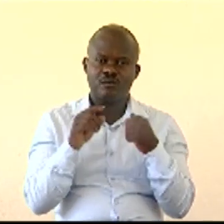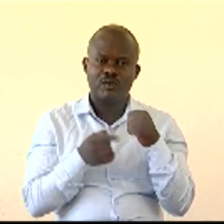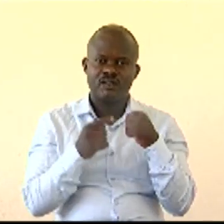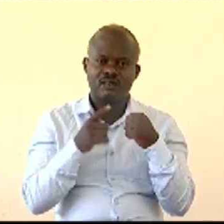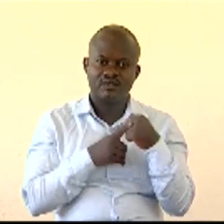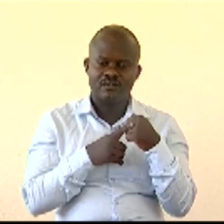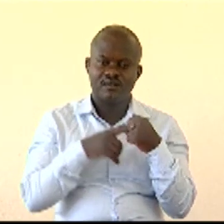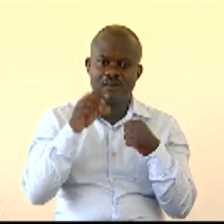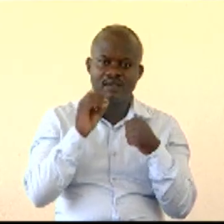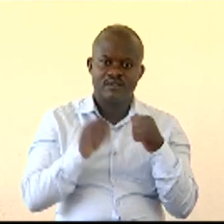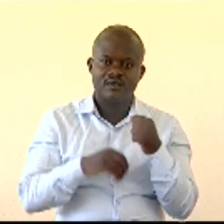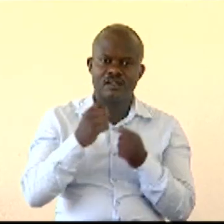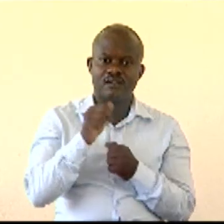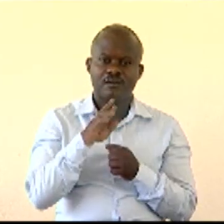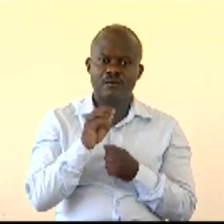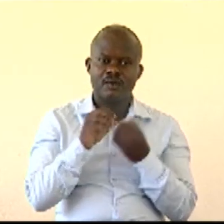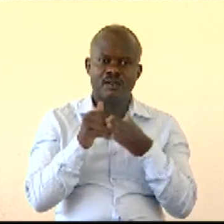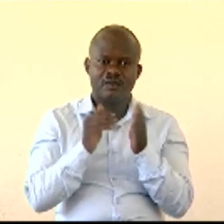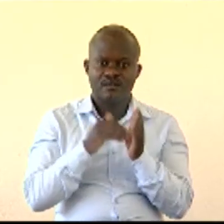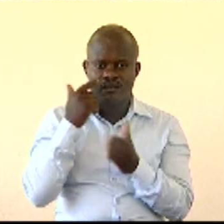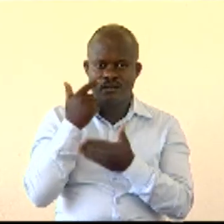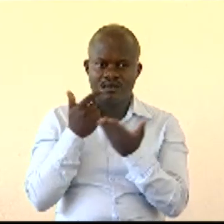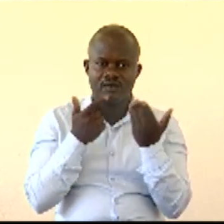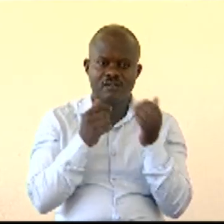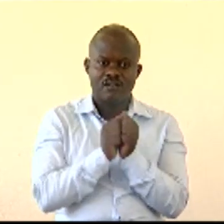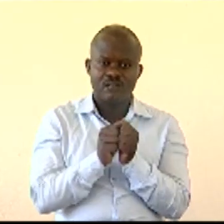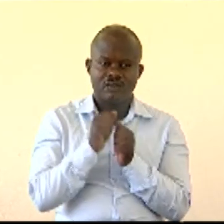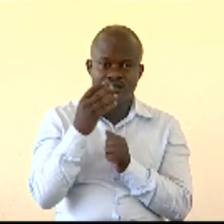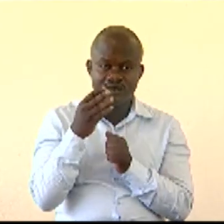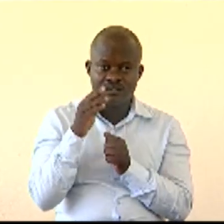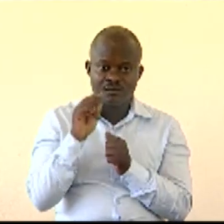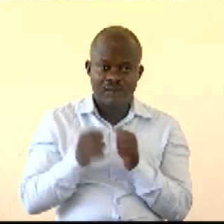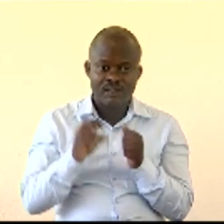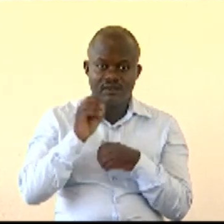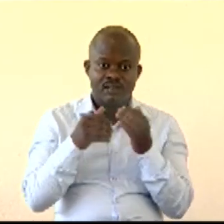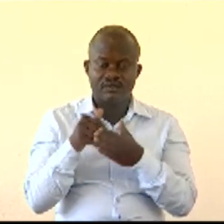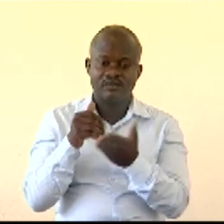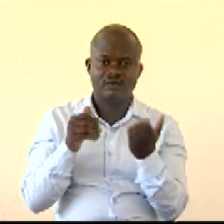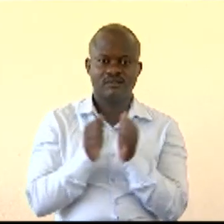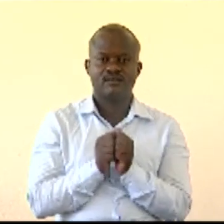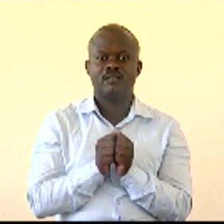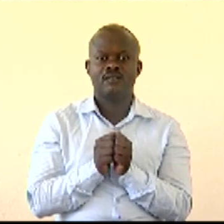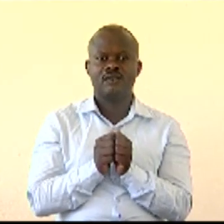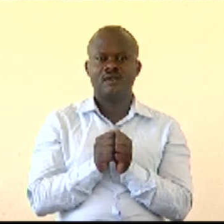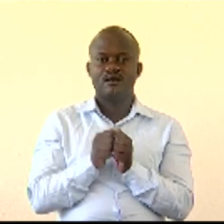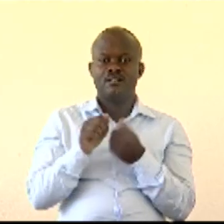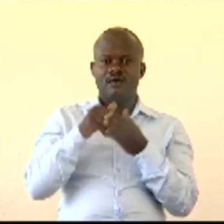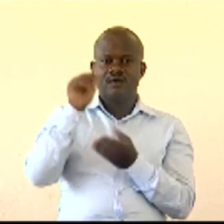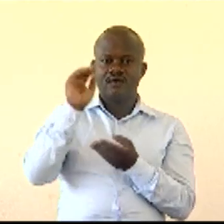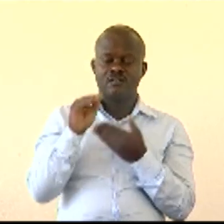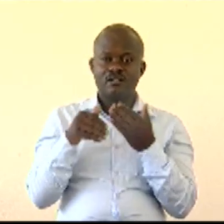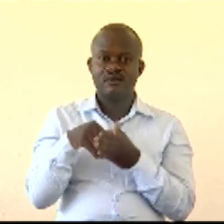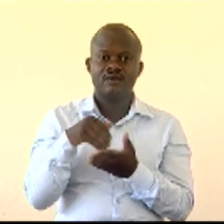85.7% carbon and 14.3% hydrogen by mass. Deduce the empirical